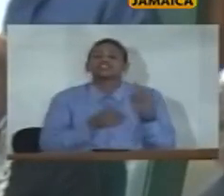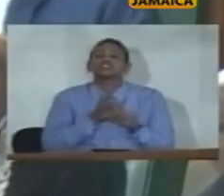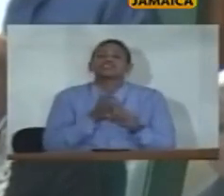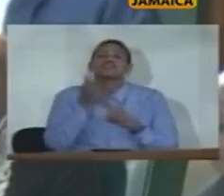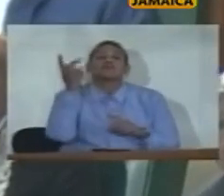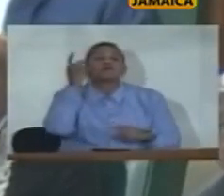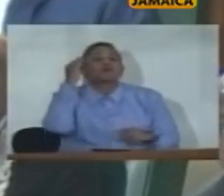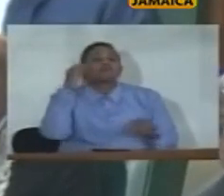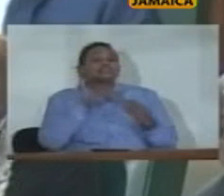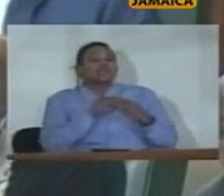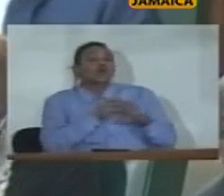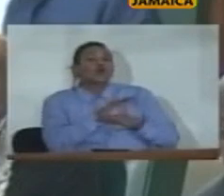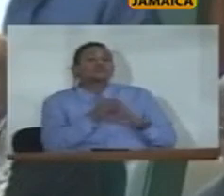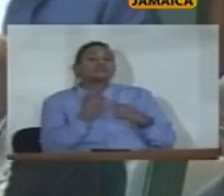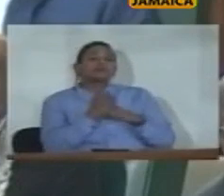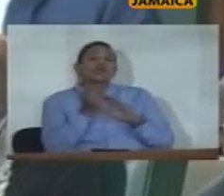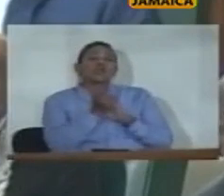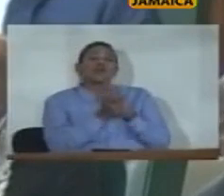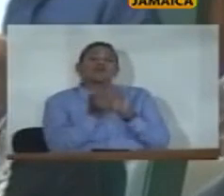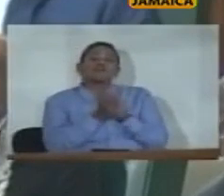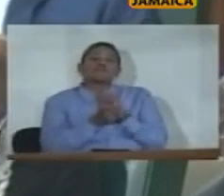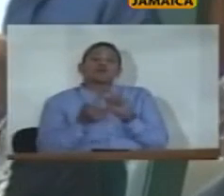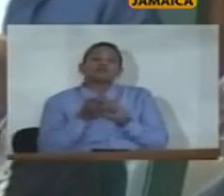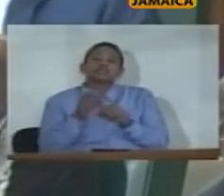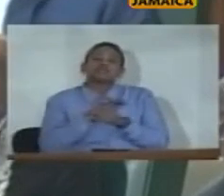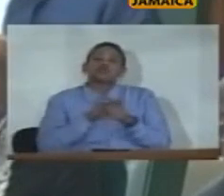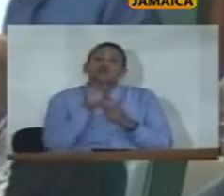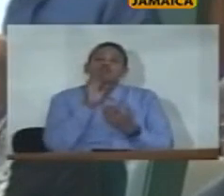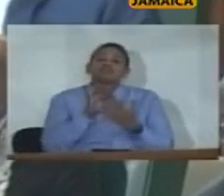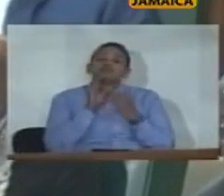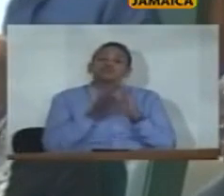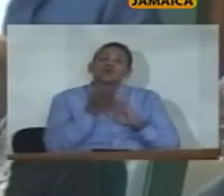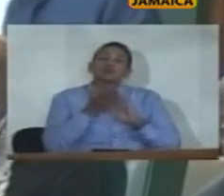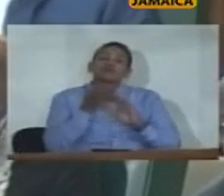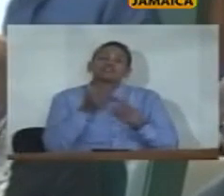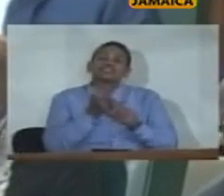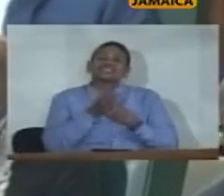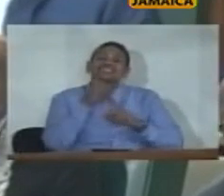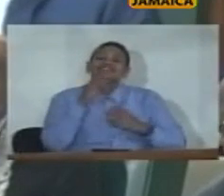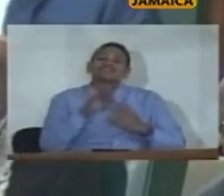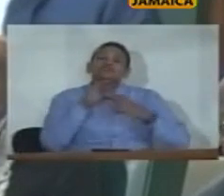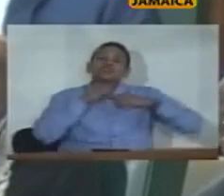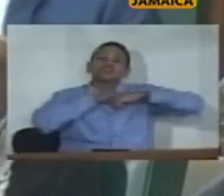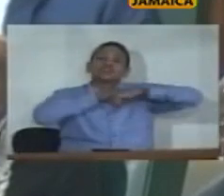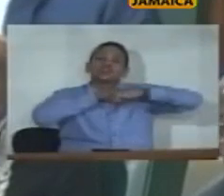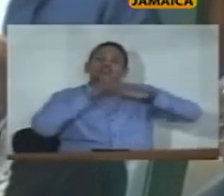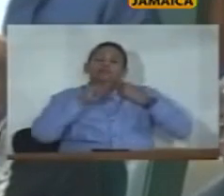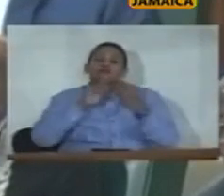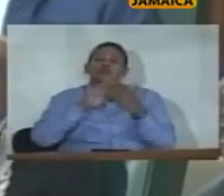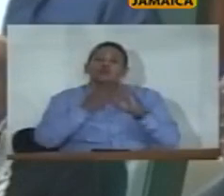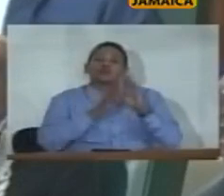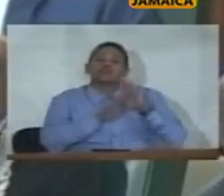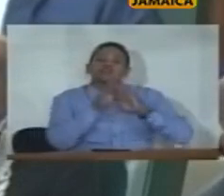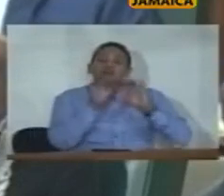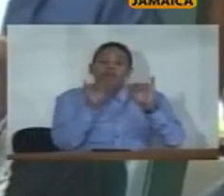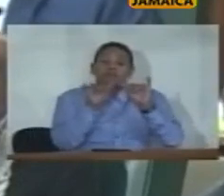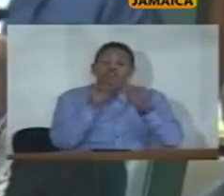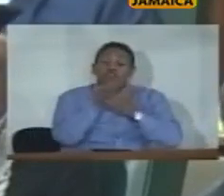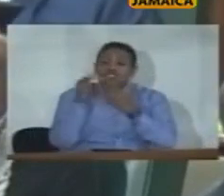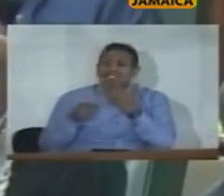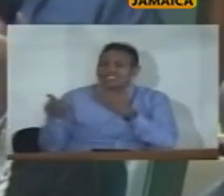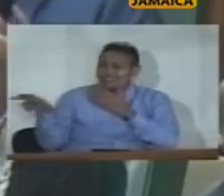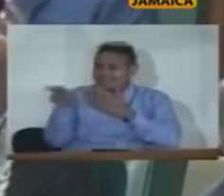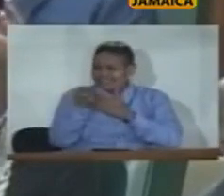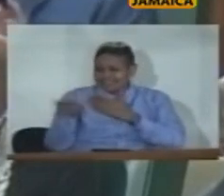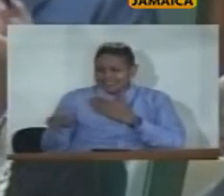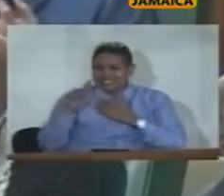in Council made the law reform, zones of special operations, special security and community development measures, the